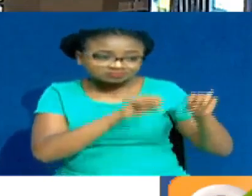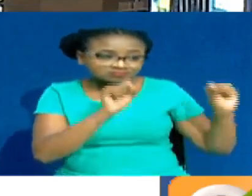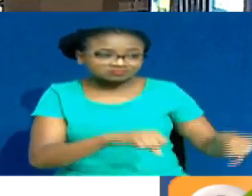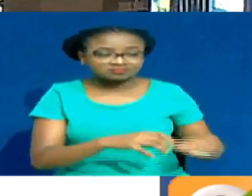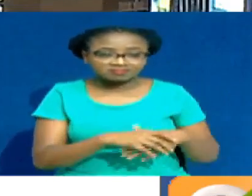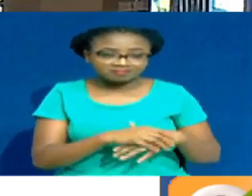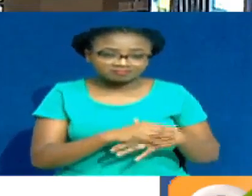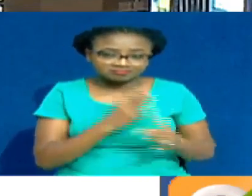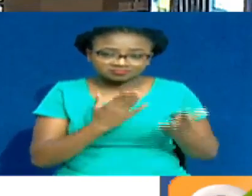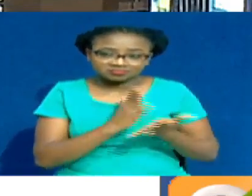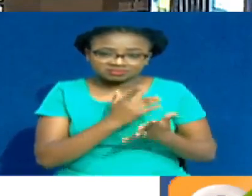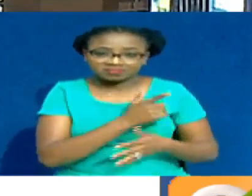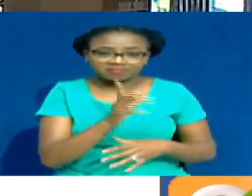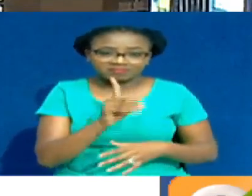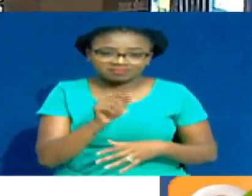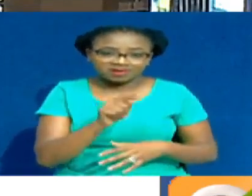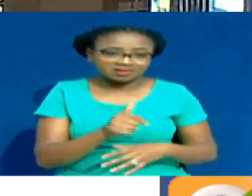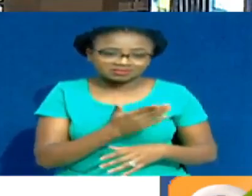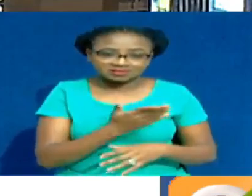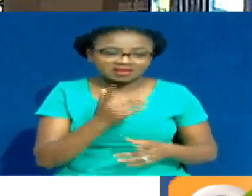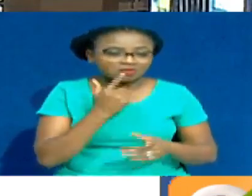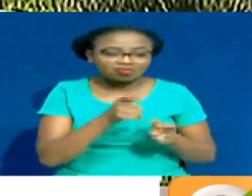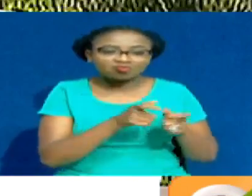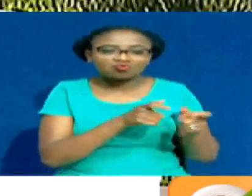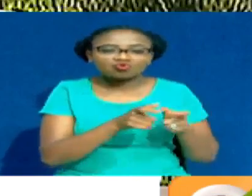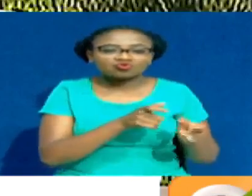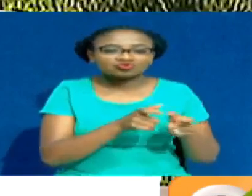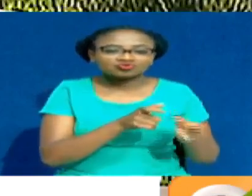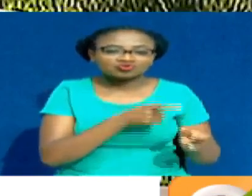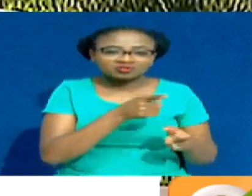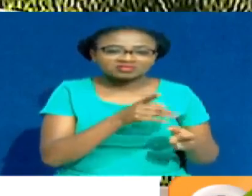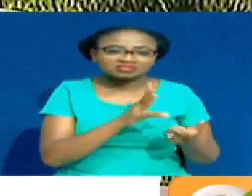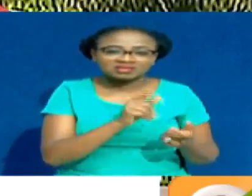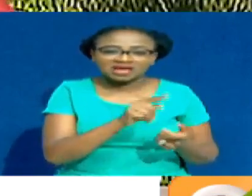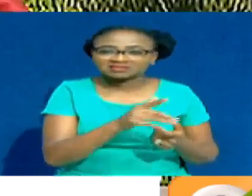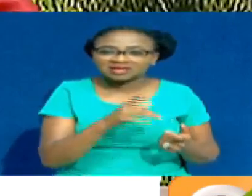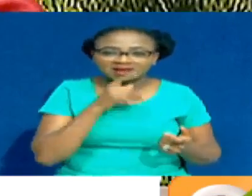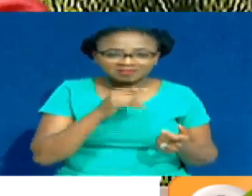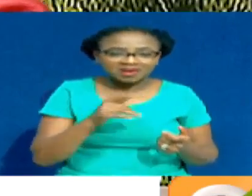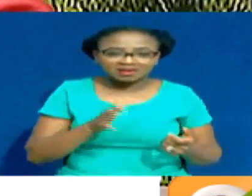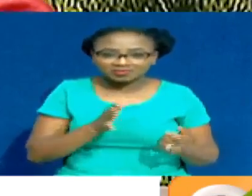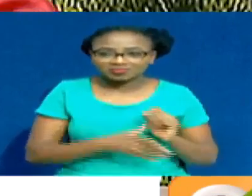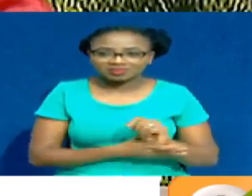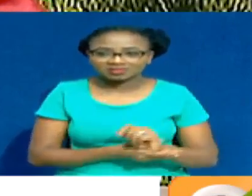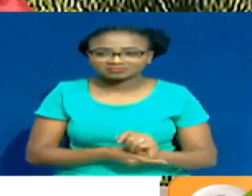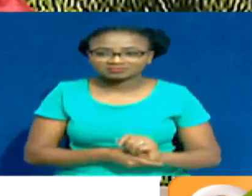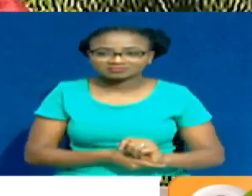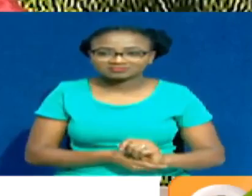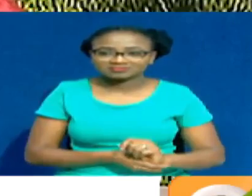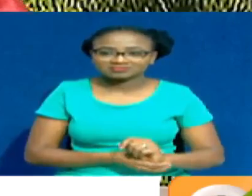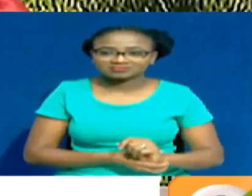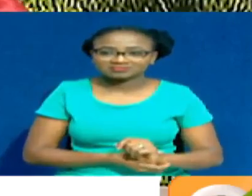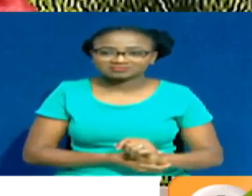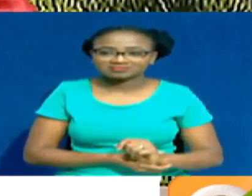who input the data are men and women. What assurances? You know, Wahiga, I'm also a landowner. I own land. I wasn't even